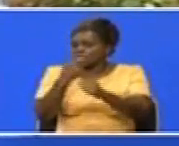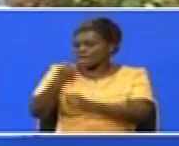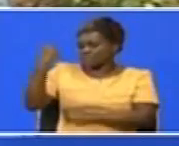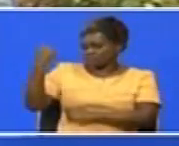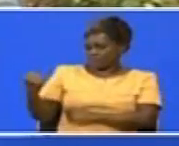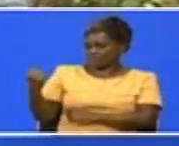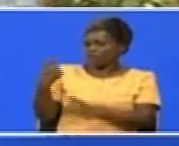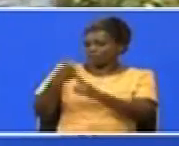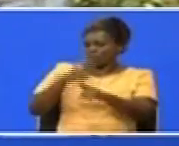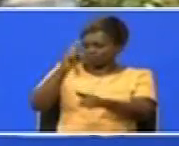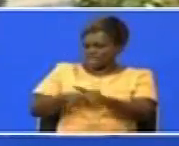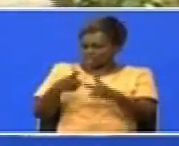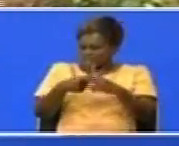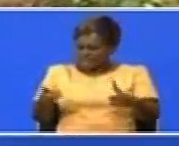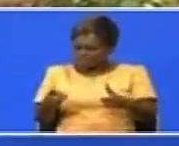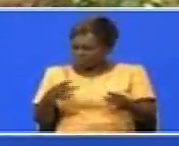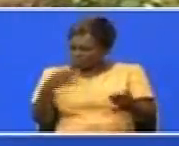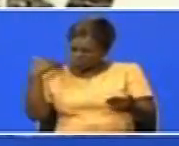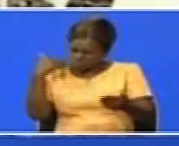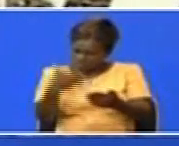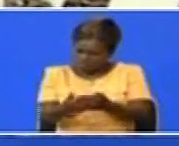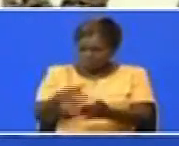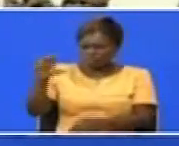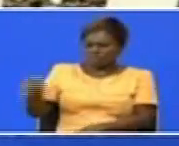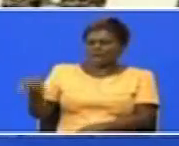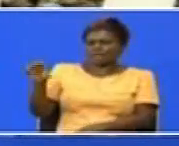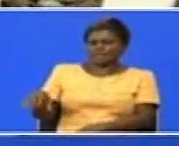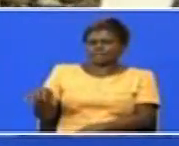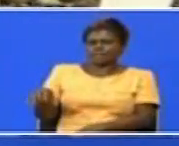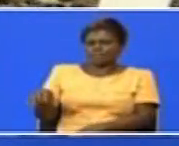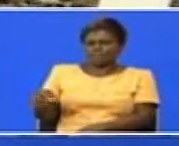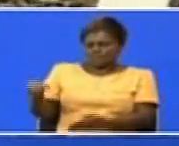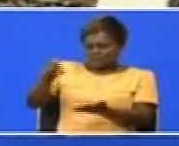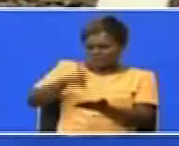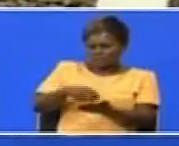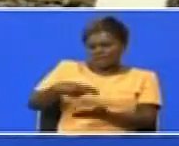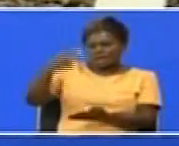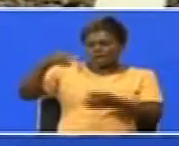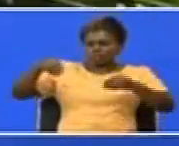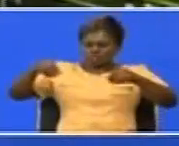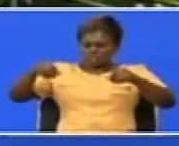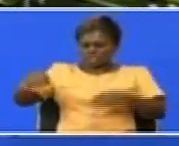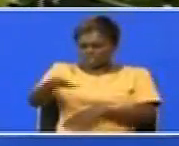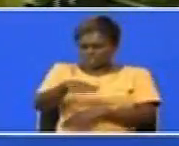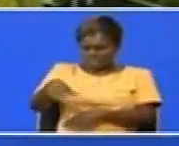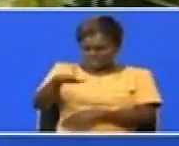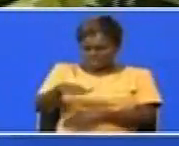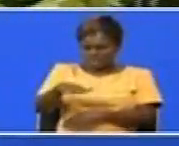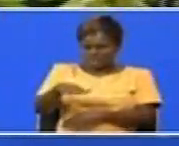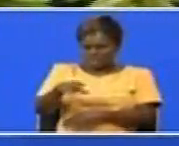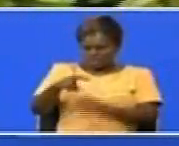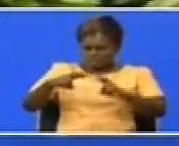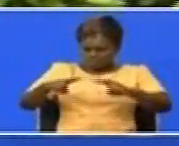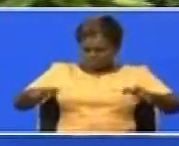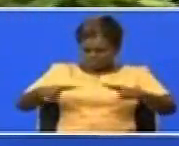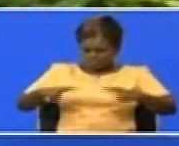from pollination to the market. The seedlings are budded onto a high quality rootstock and will be assessed